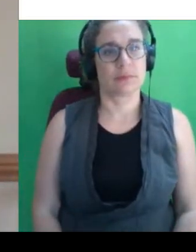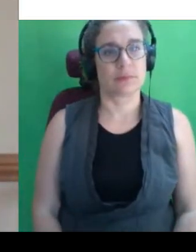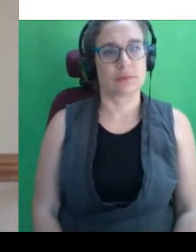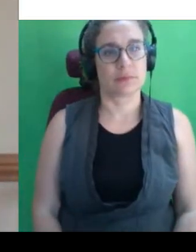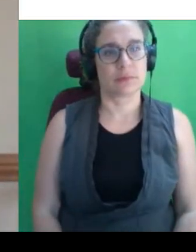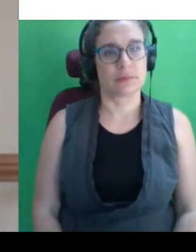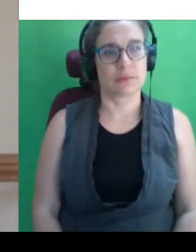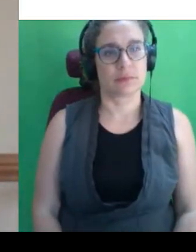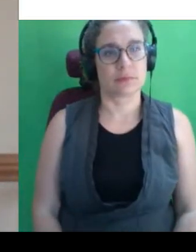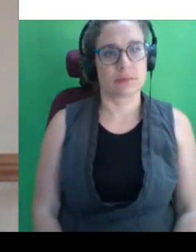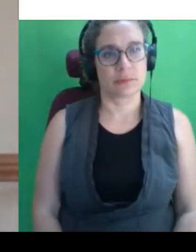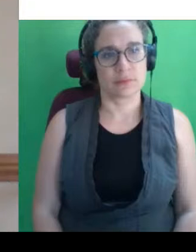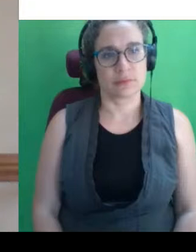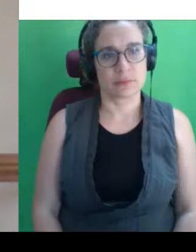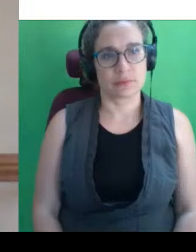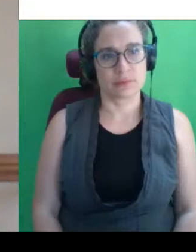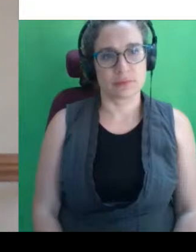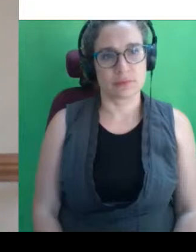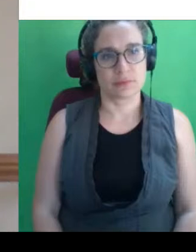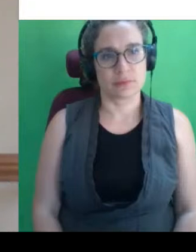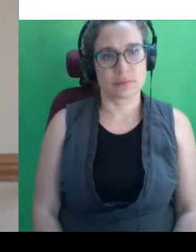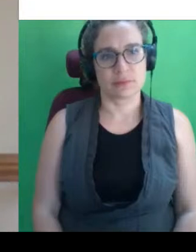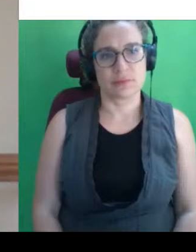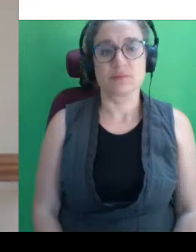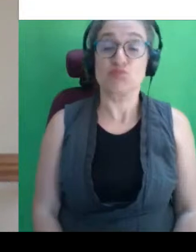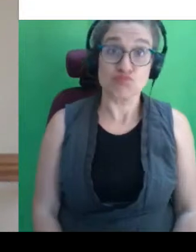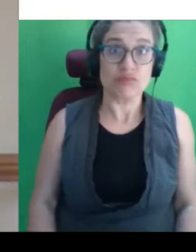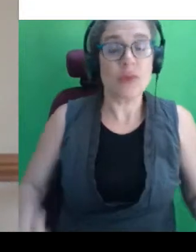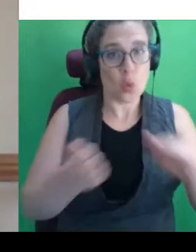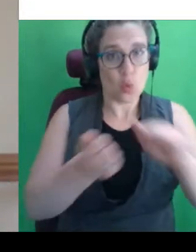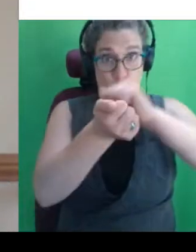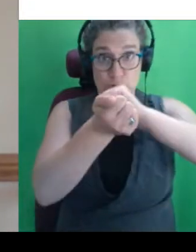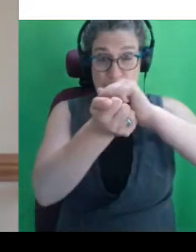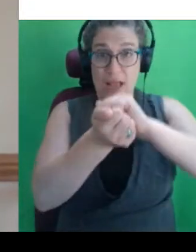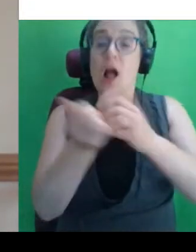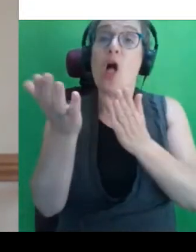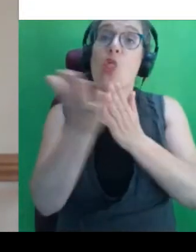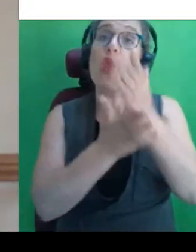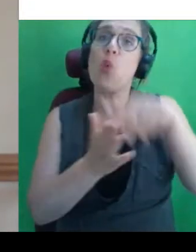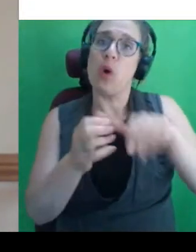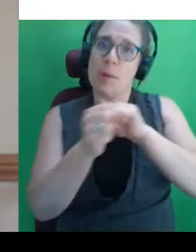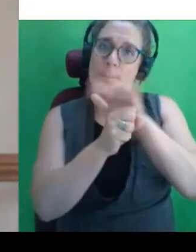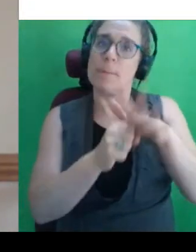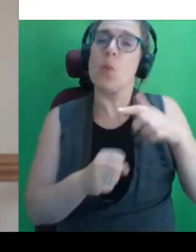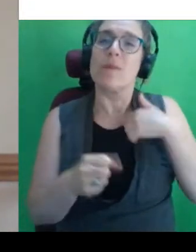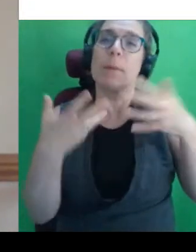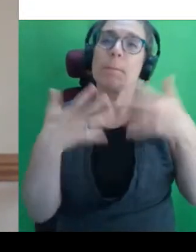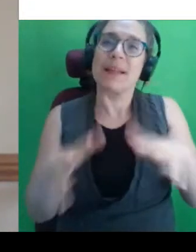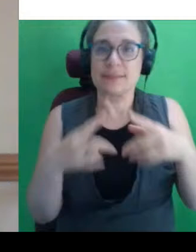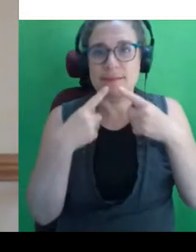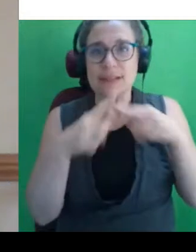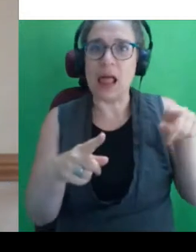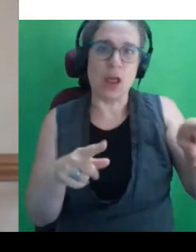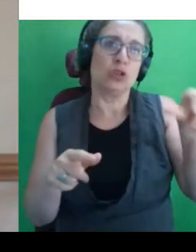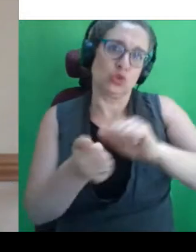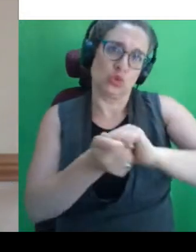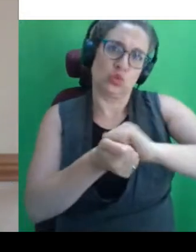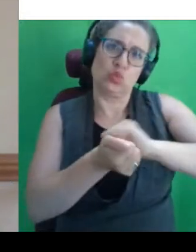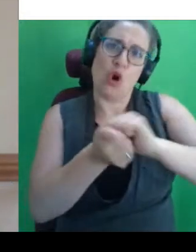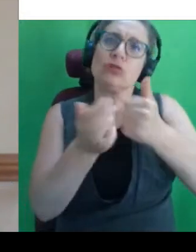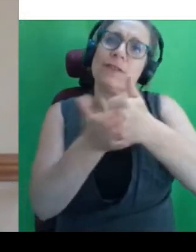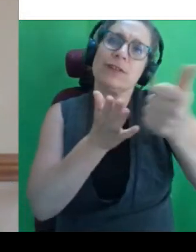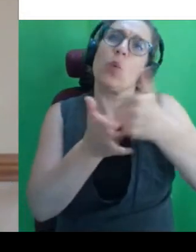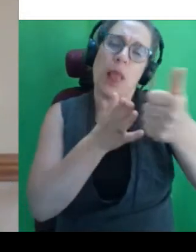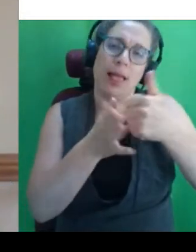So washing instructions during the pandemic, we have been advising our patients to wash the spacers a bit more frequently.